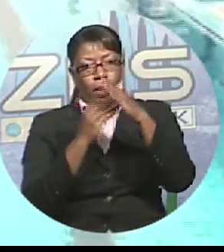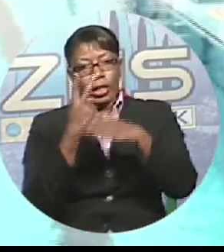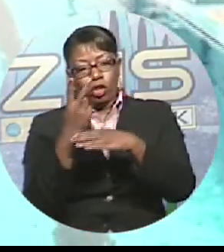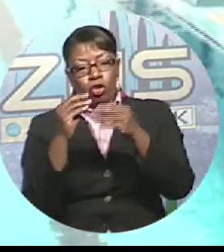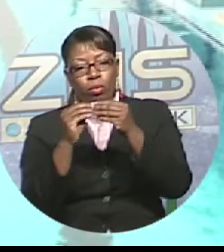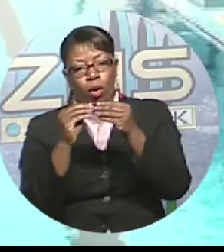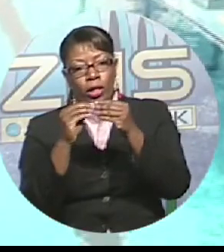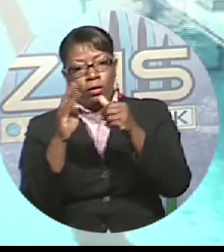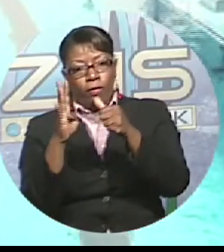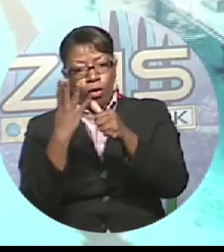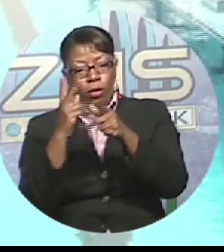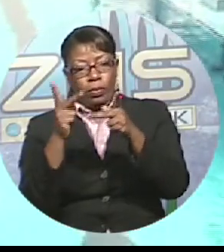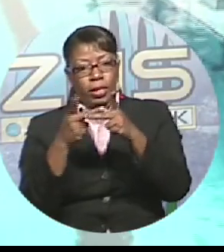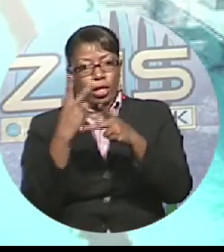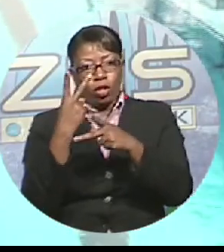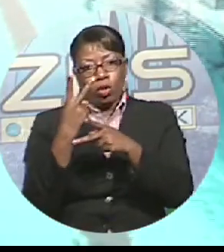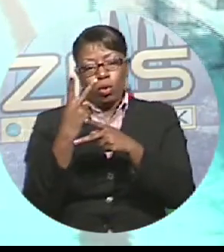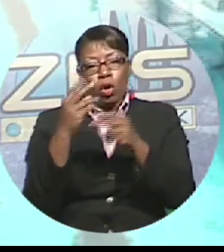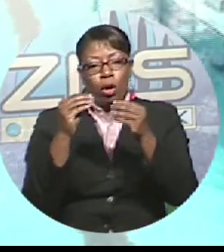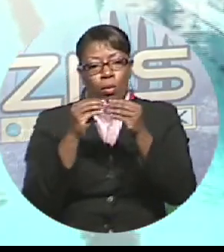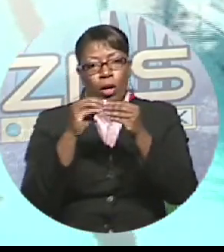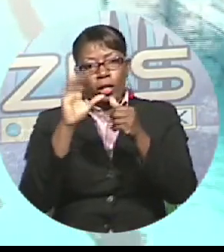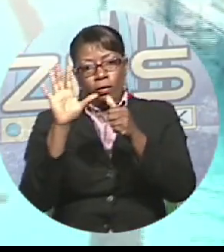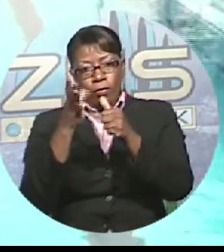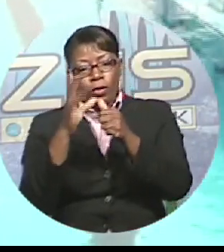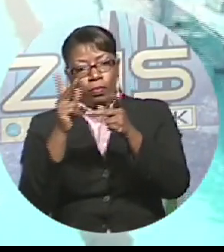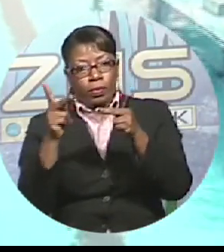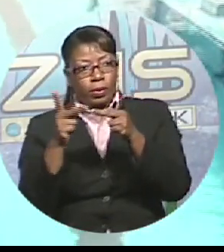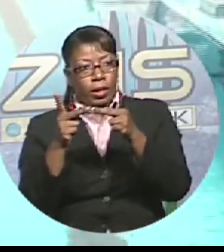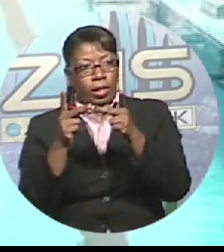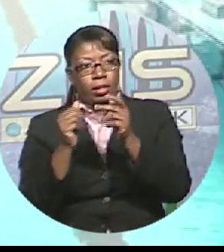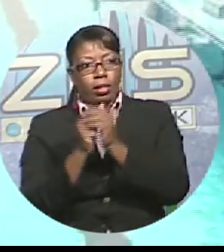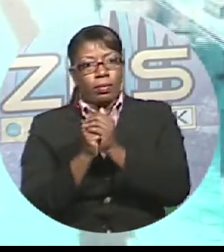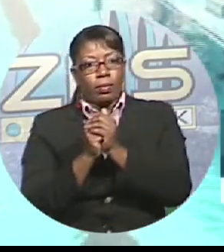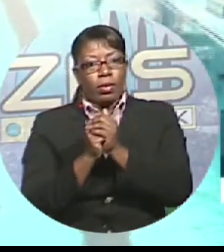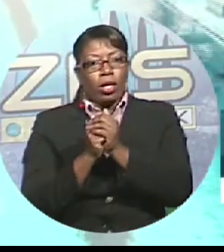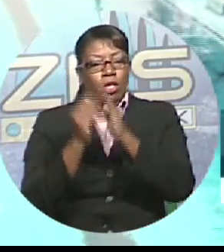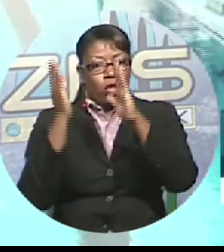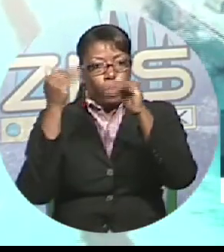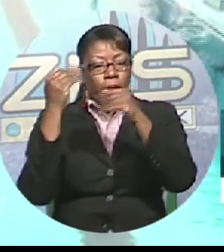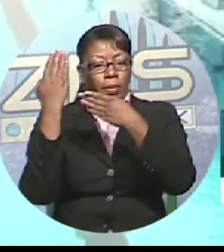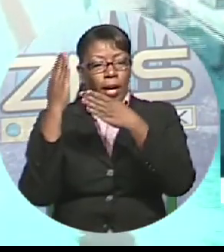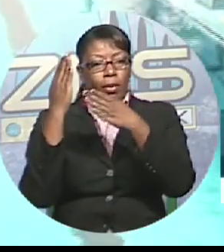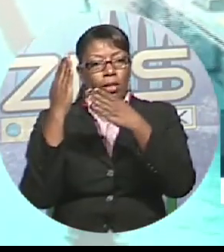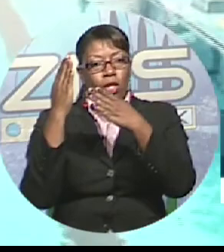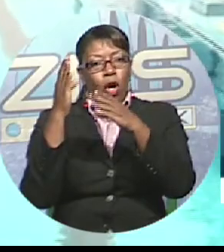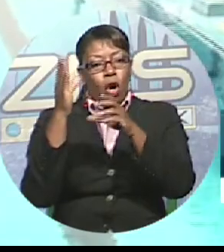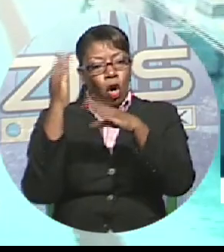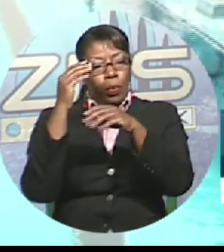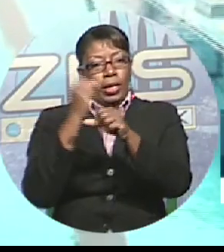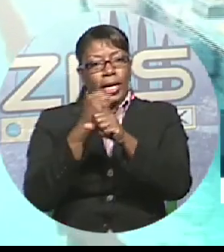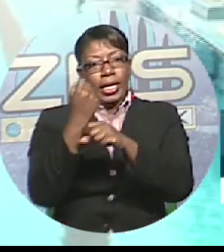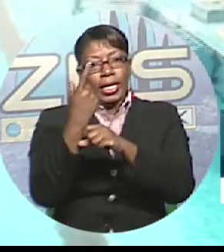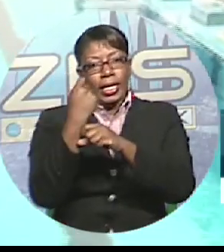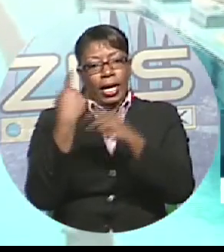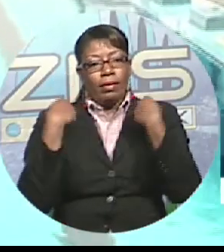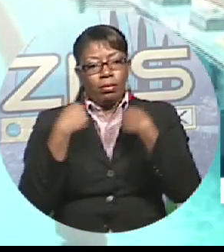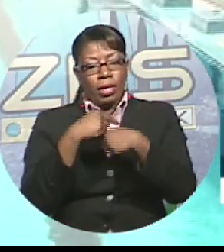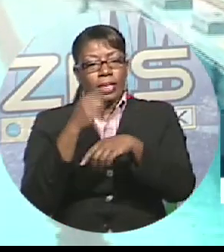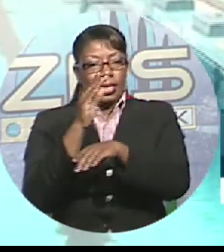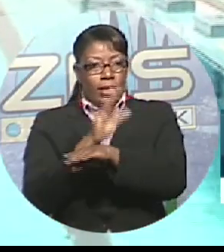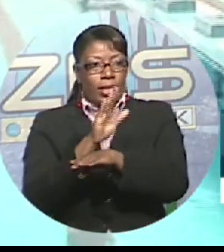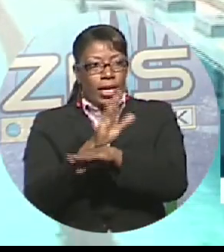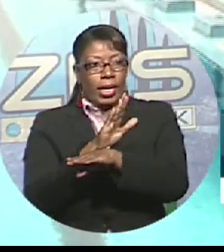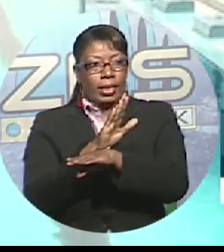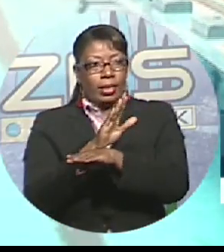spot, and even 2 more seated in the 5th spot. So the Bahamas with a possibility of picking up to 11 medals tonight just in individual races. There